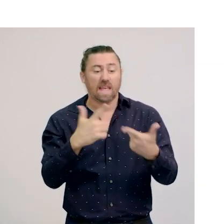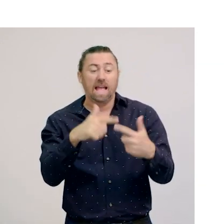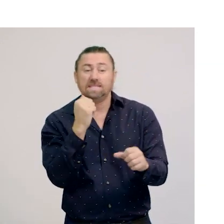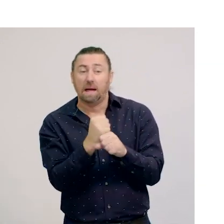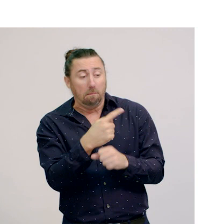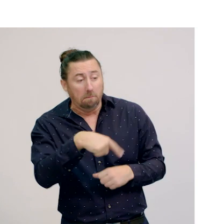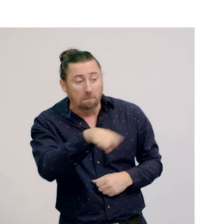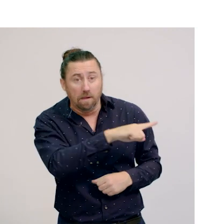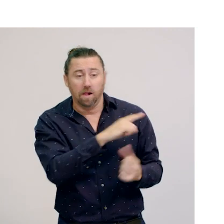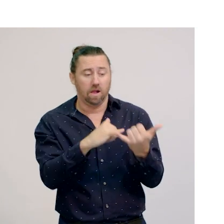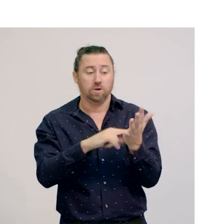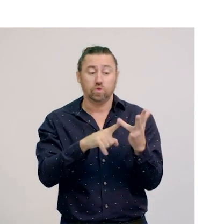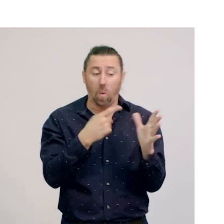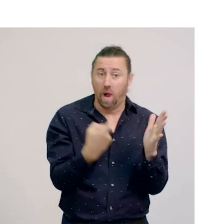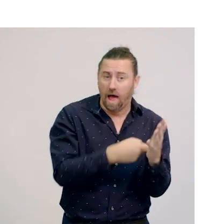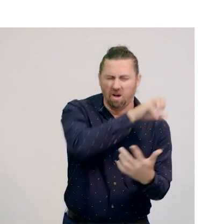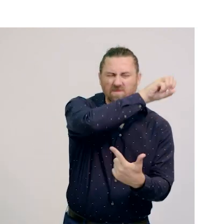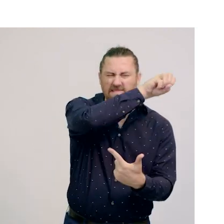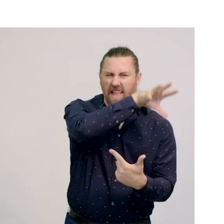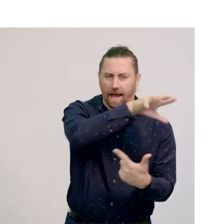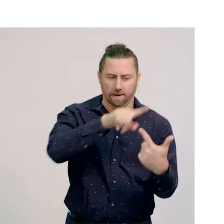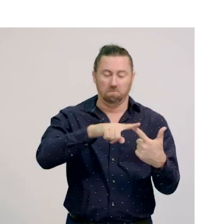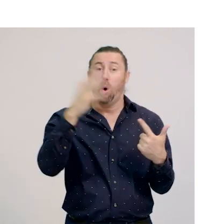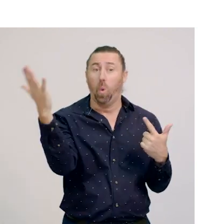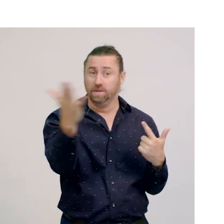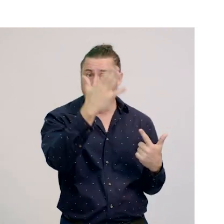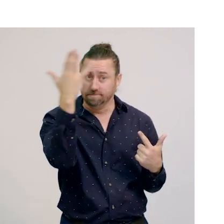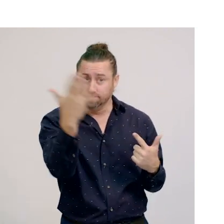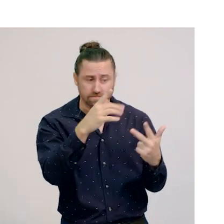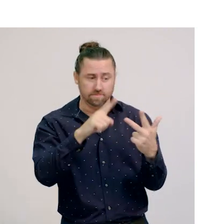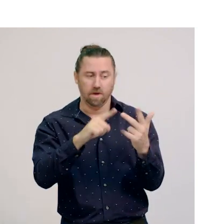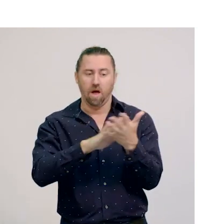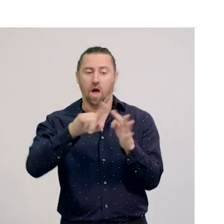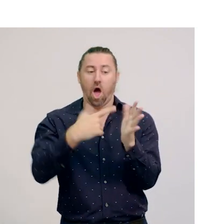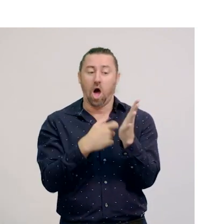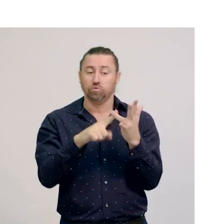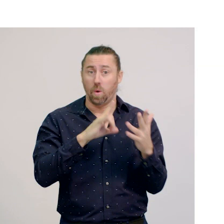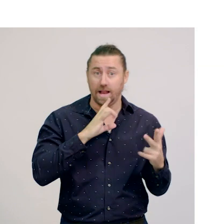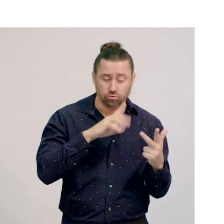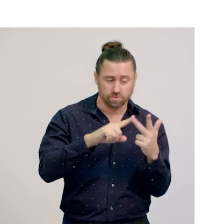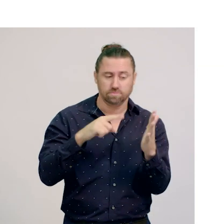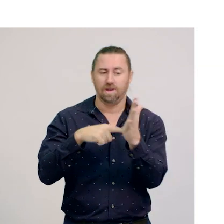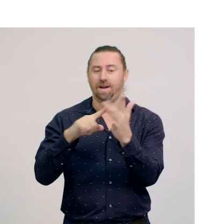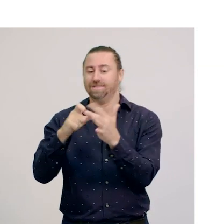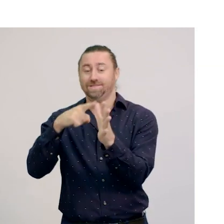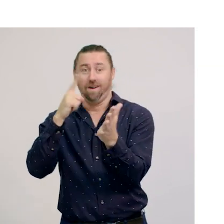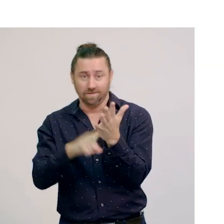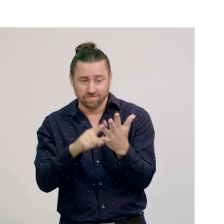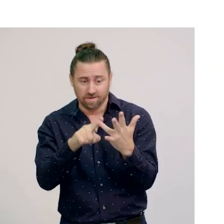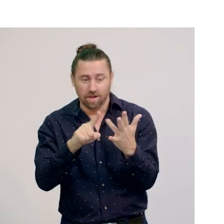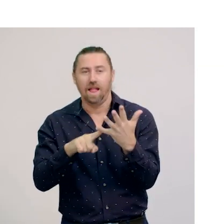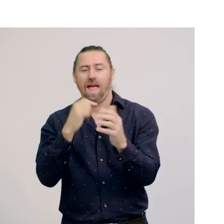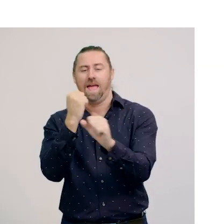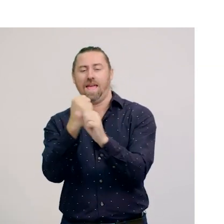renewable energy include solar power, wind power, hydroelectric power, tidal power